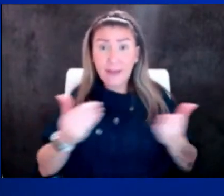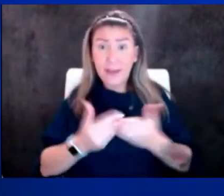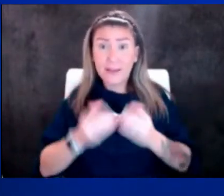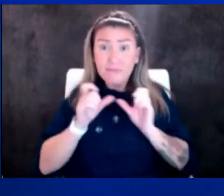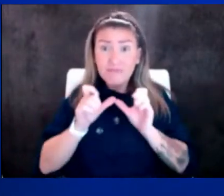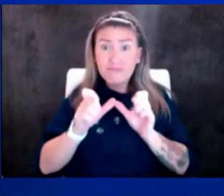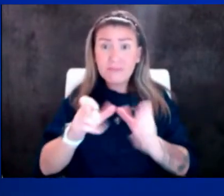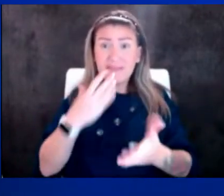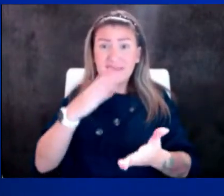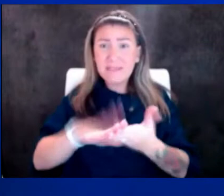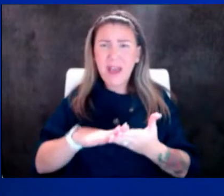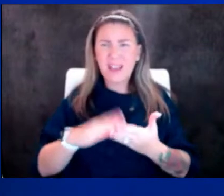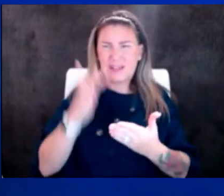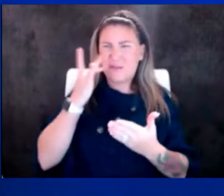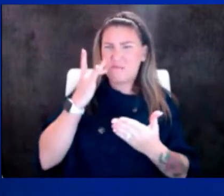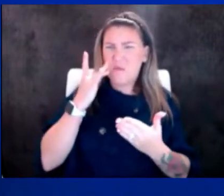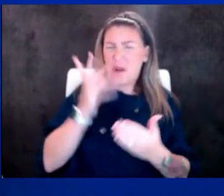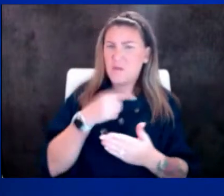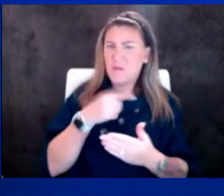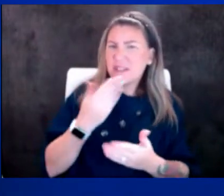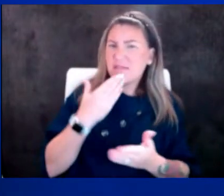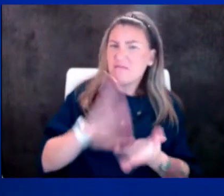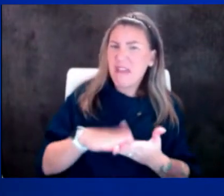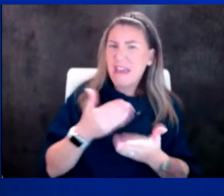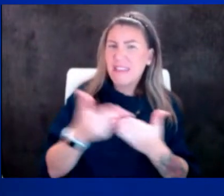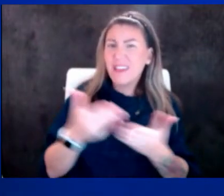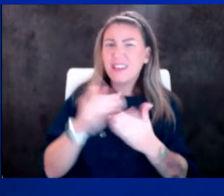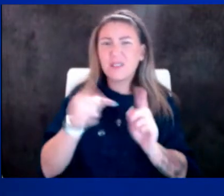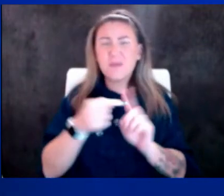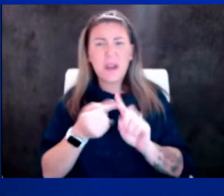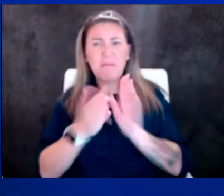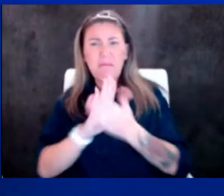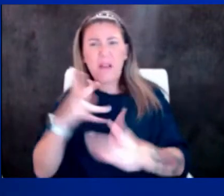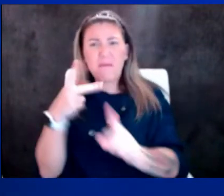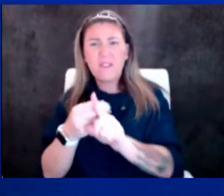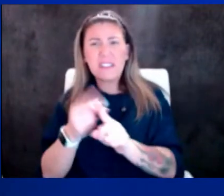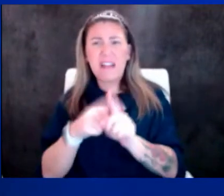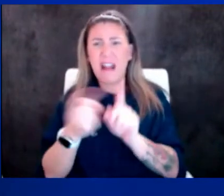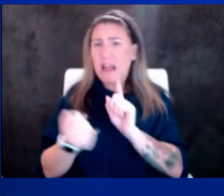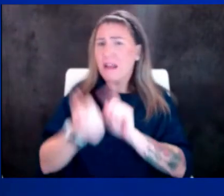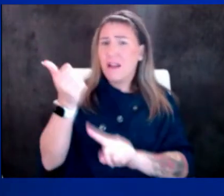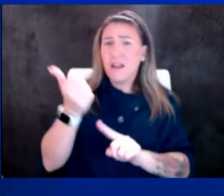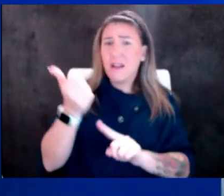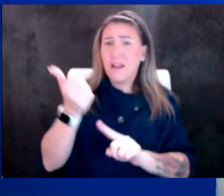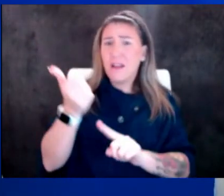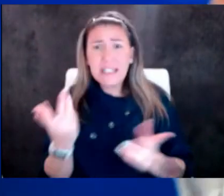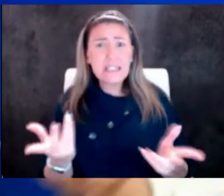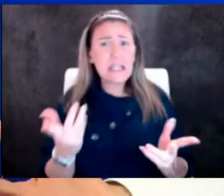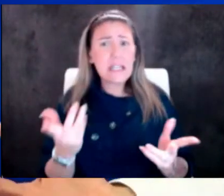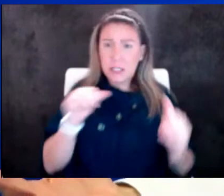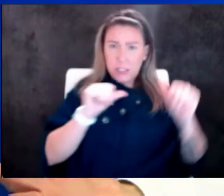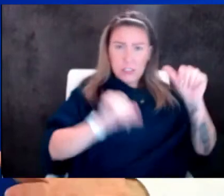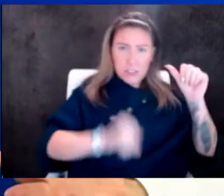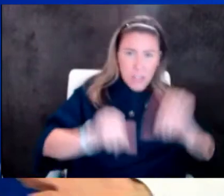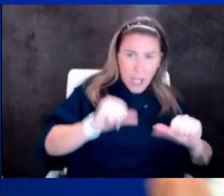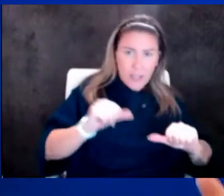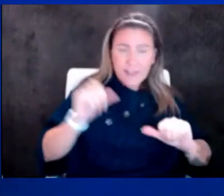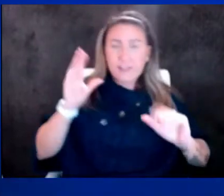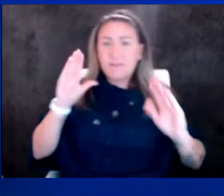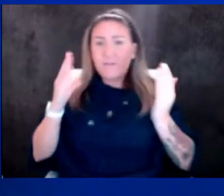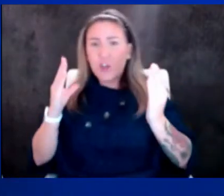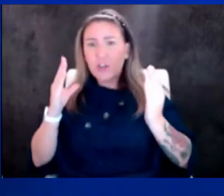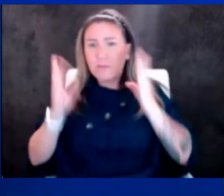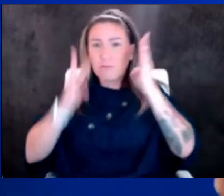do you want to take a risk of bad stuff when you get vaccinated and eliminate the risk? This is like, science versus made-up